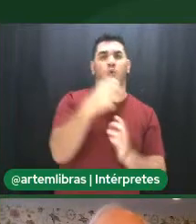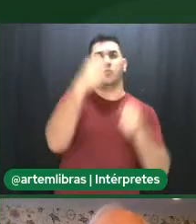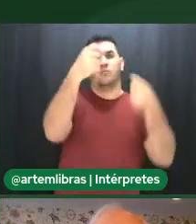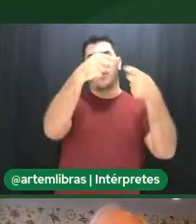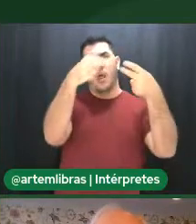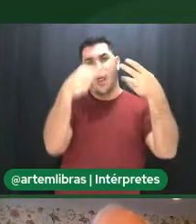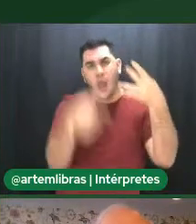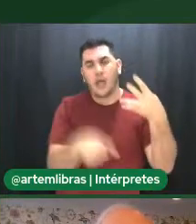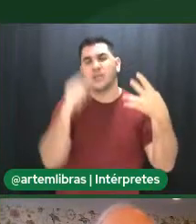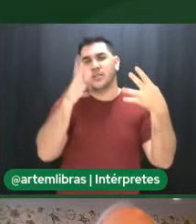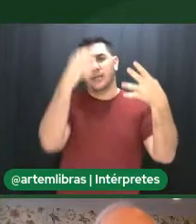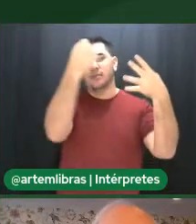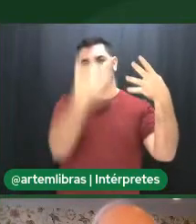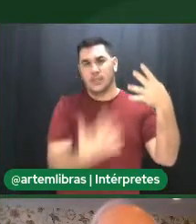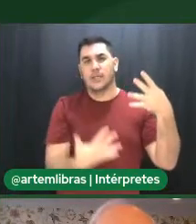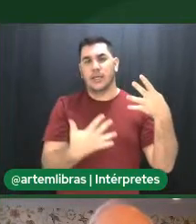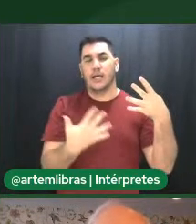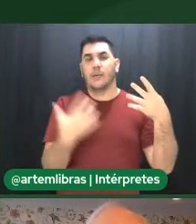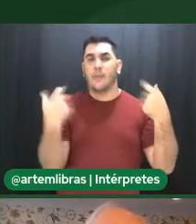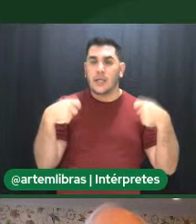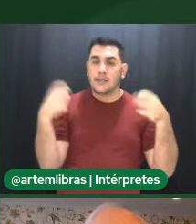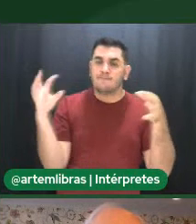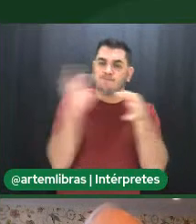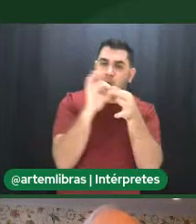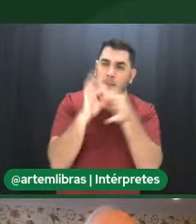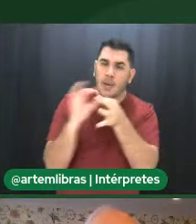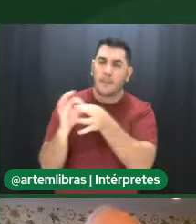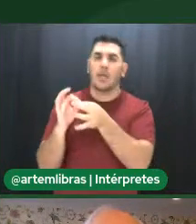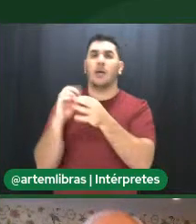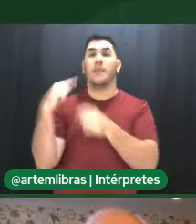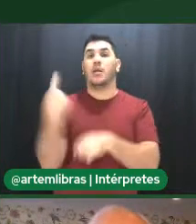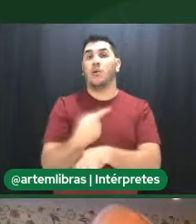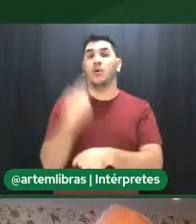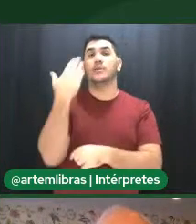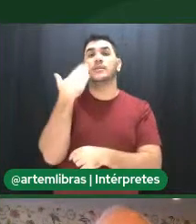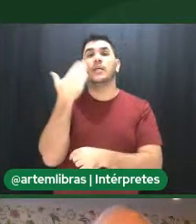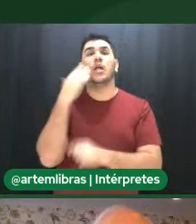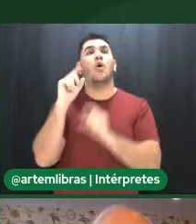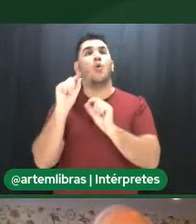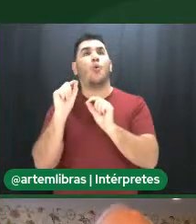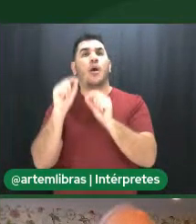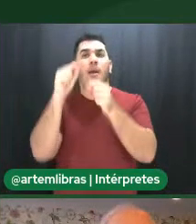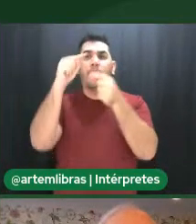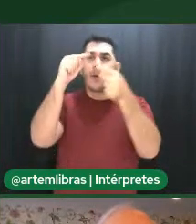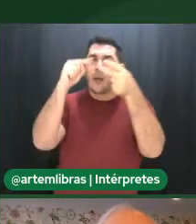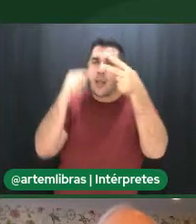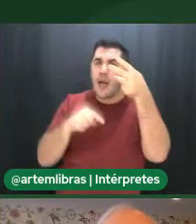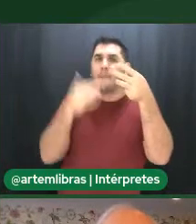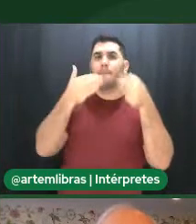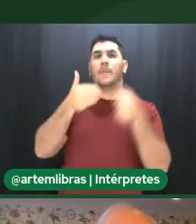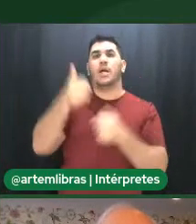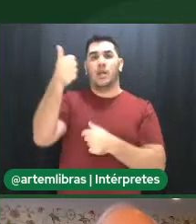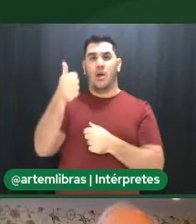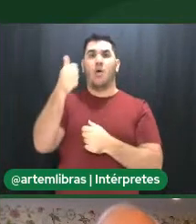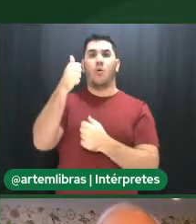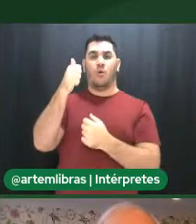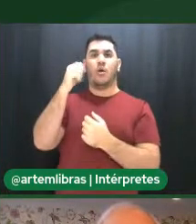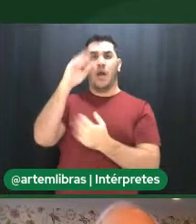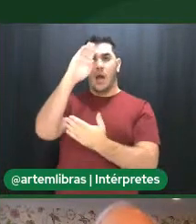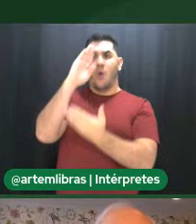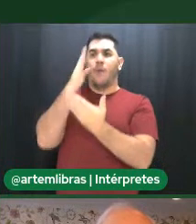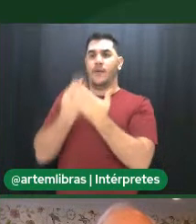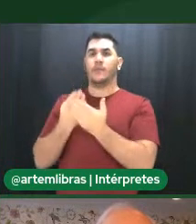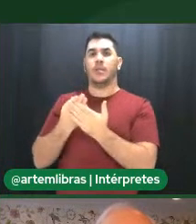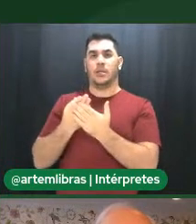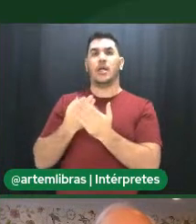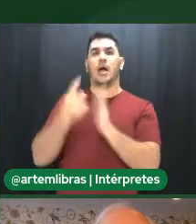auditing firms will help a great deal to improve the reliability, safety, and trustworthiness of